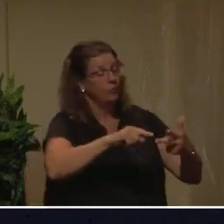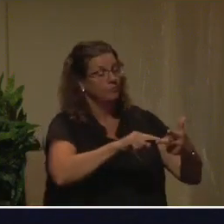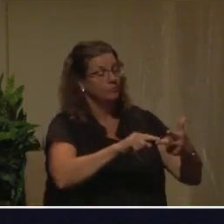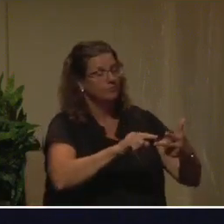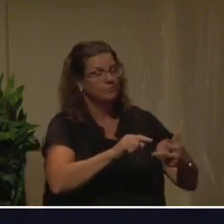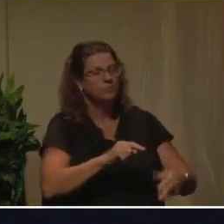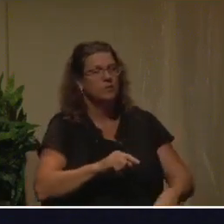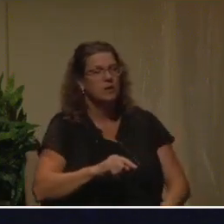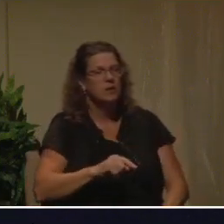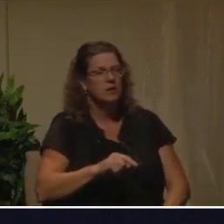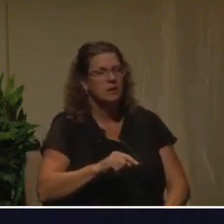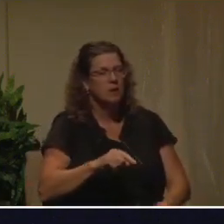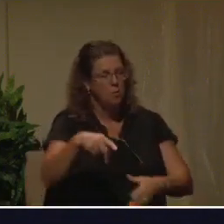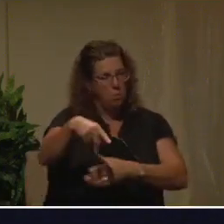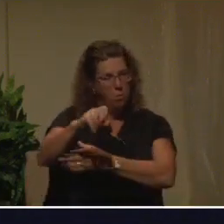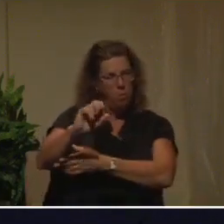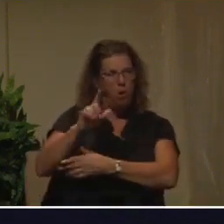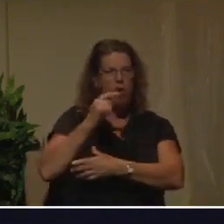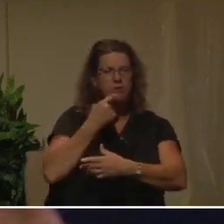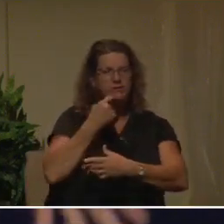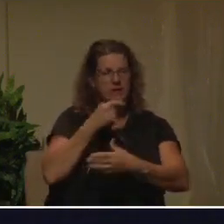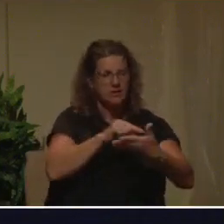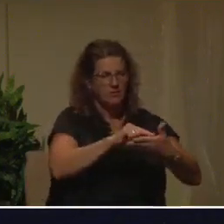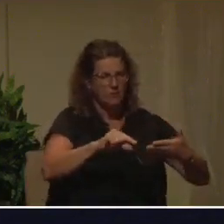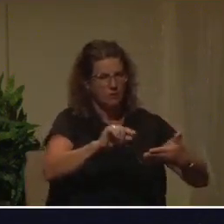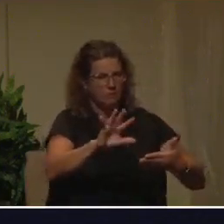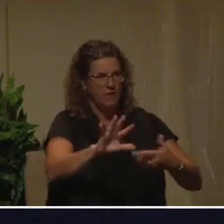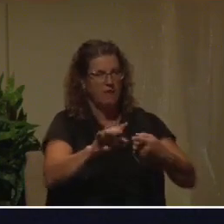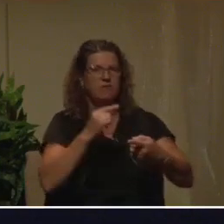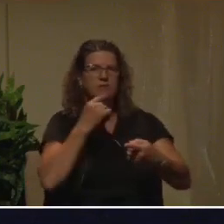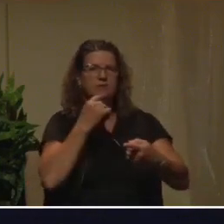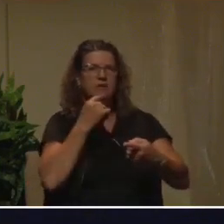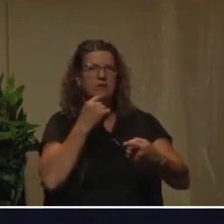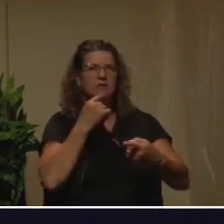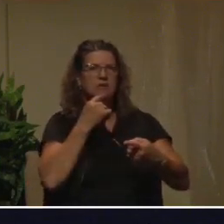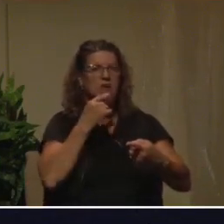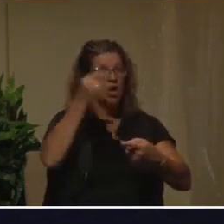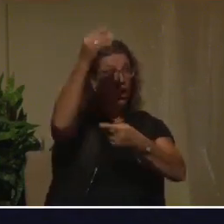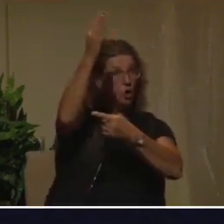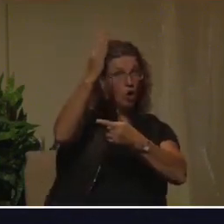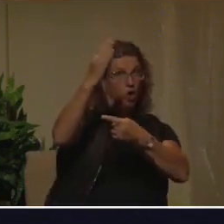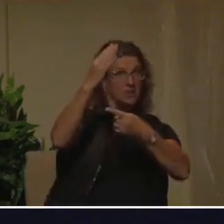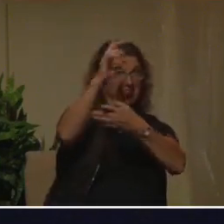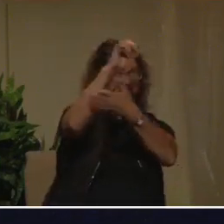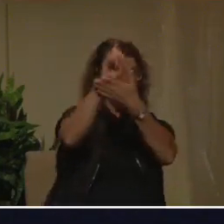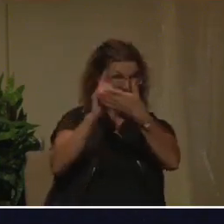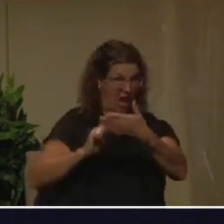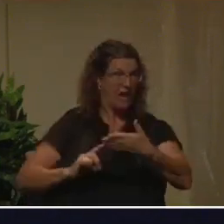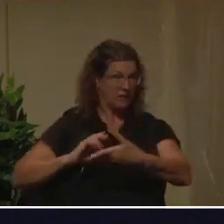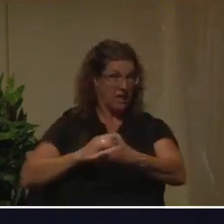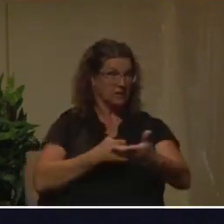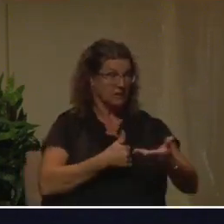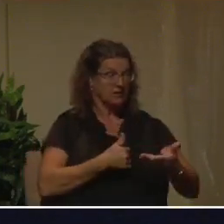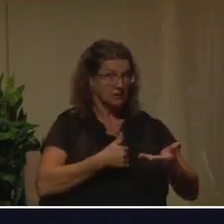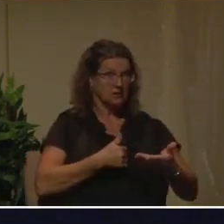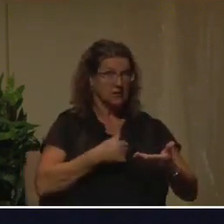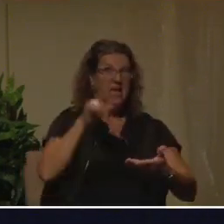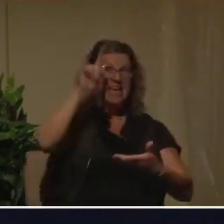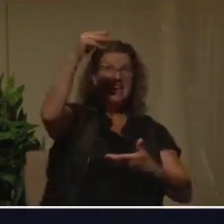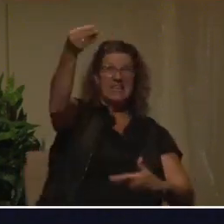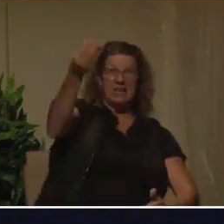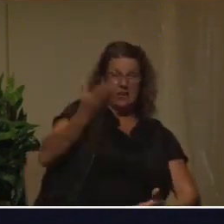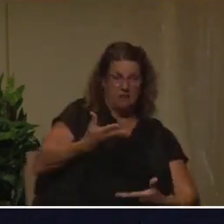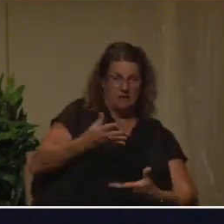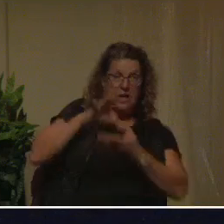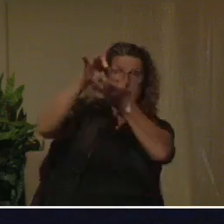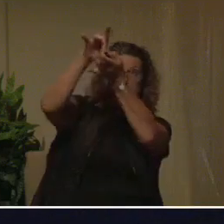where he says, now, the one who has fashioned us for this very purpose is God, who has given us the Spirit as